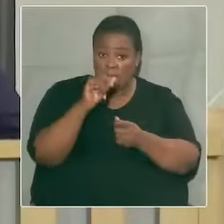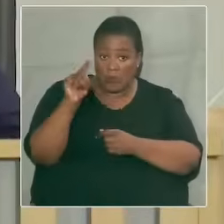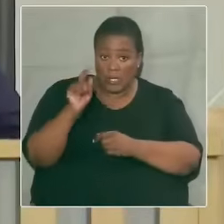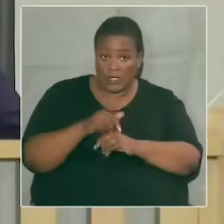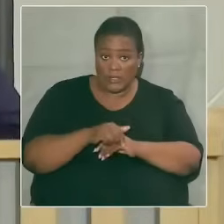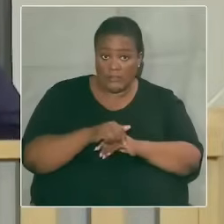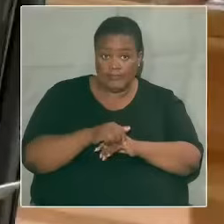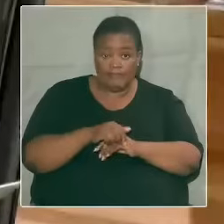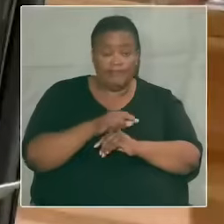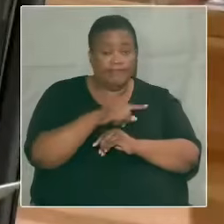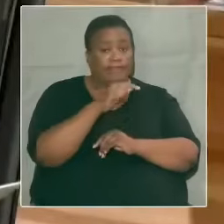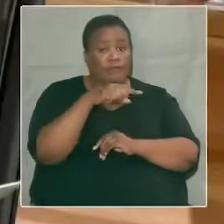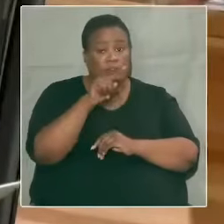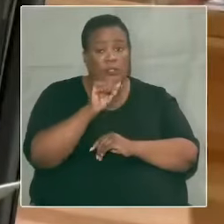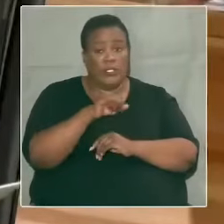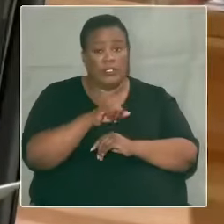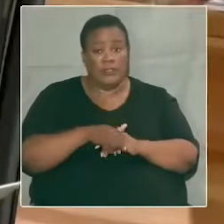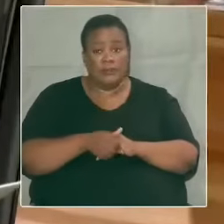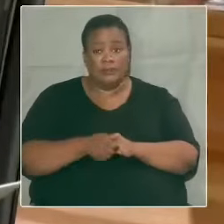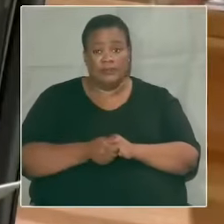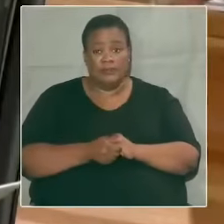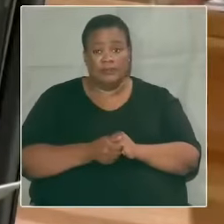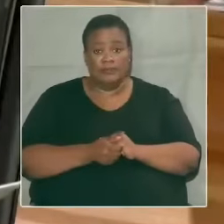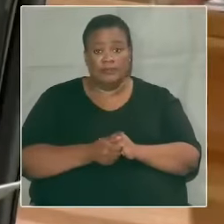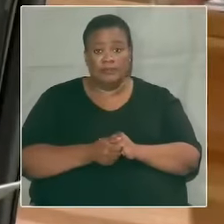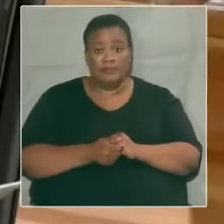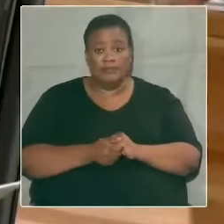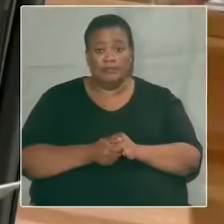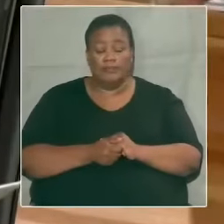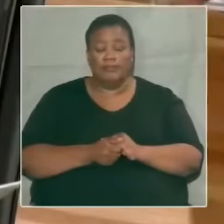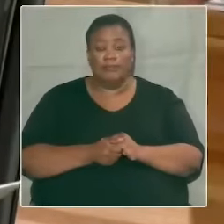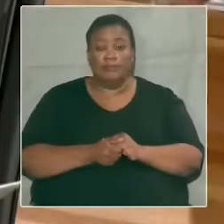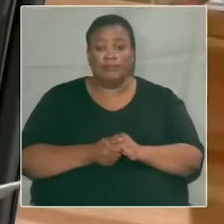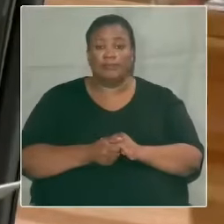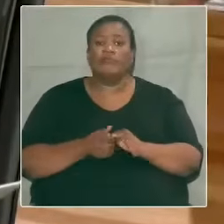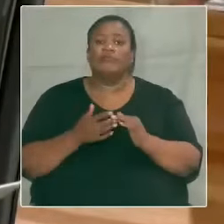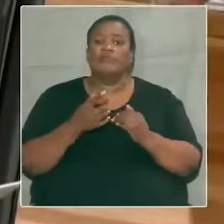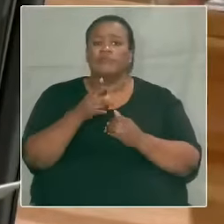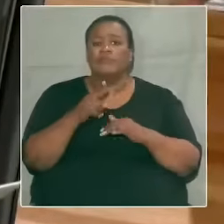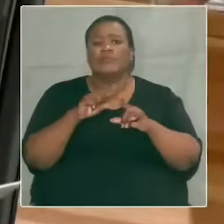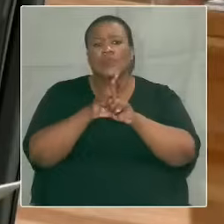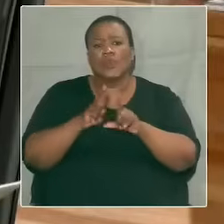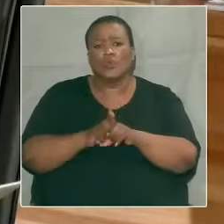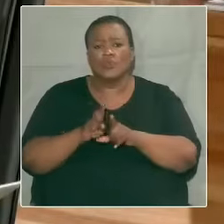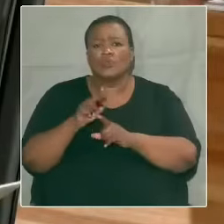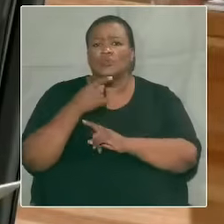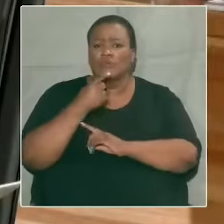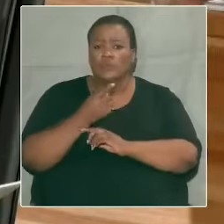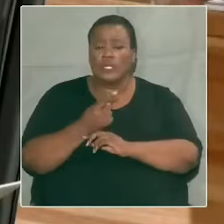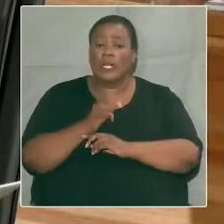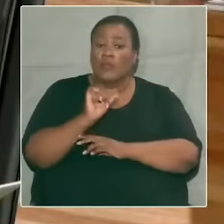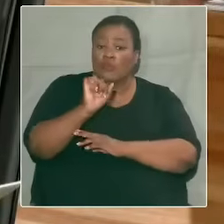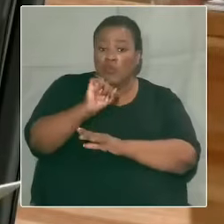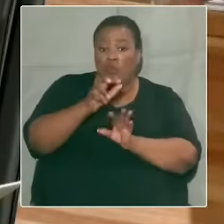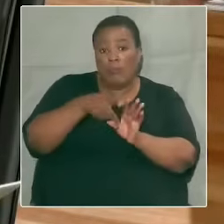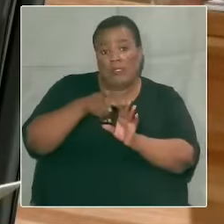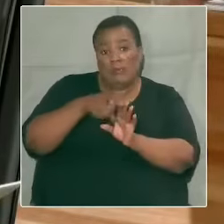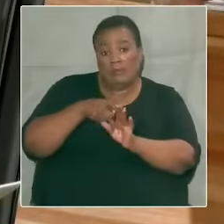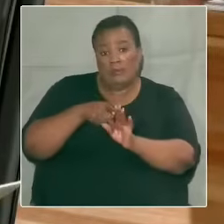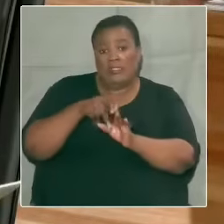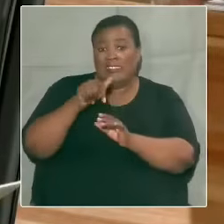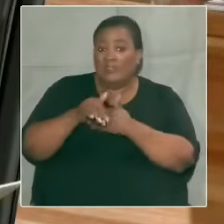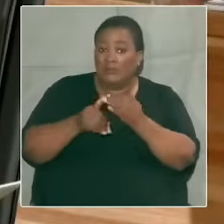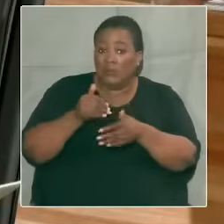correct, Commissioner. Yes. And you also indicated your participation in that process